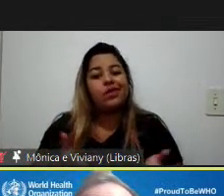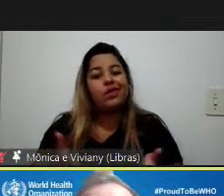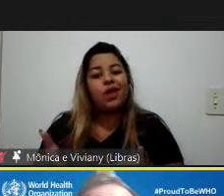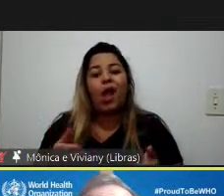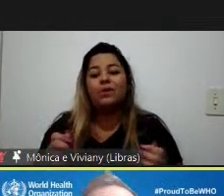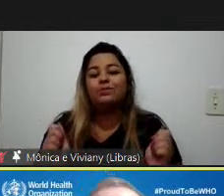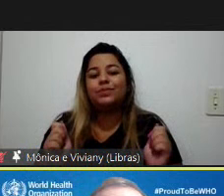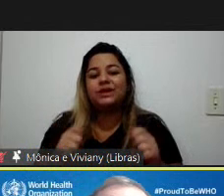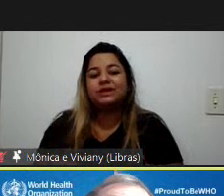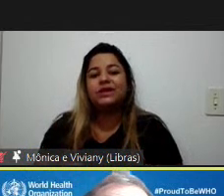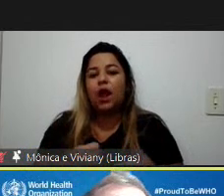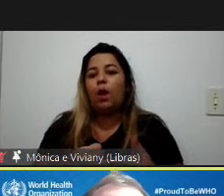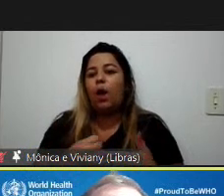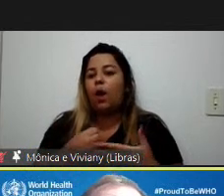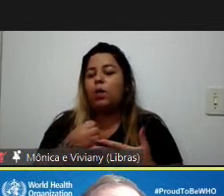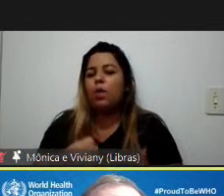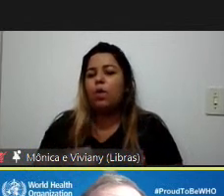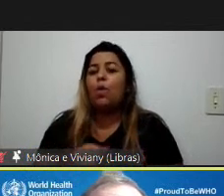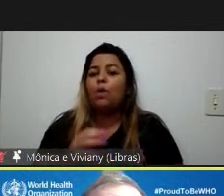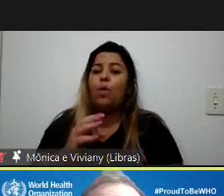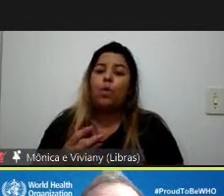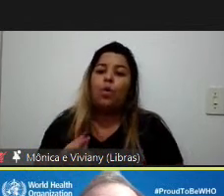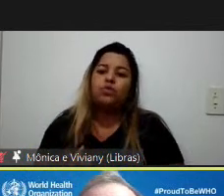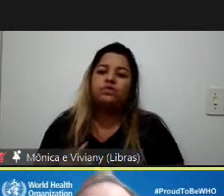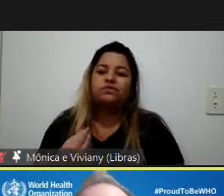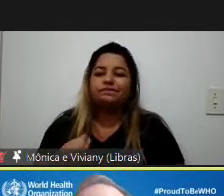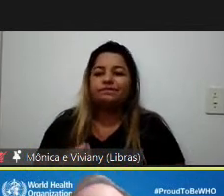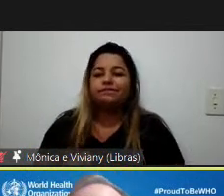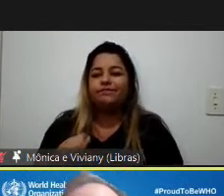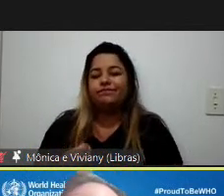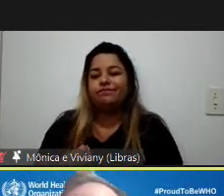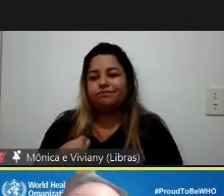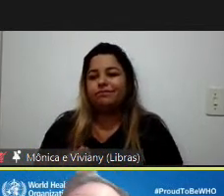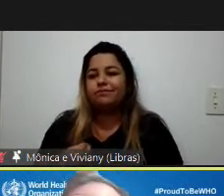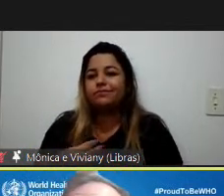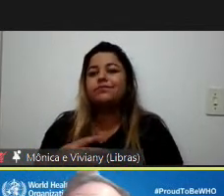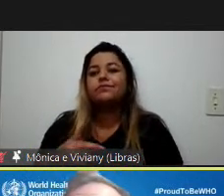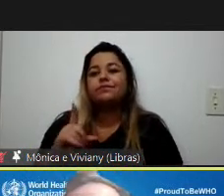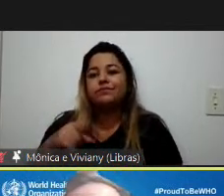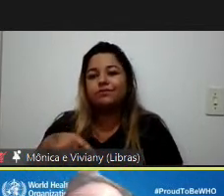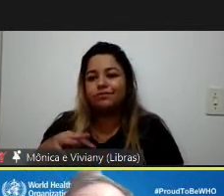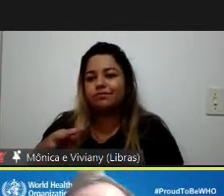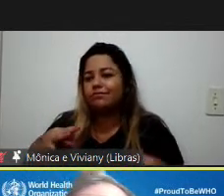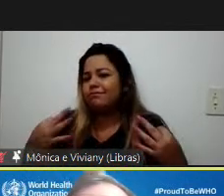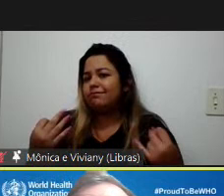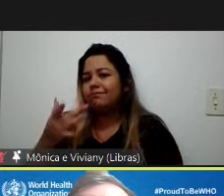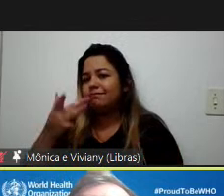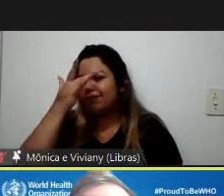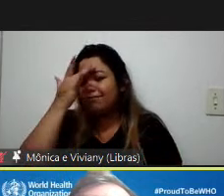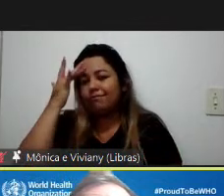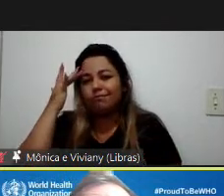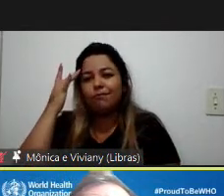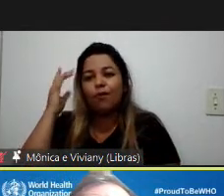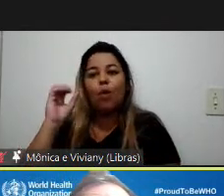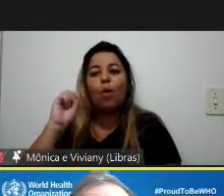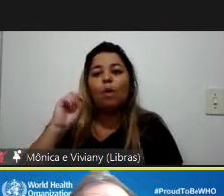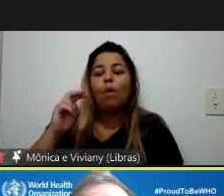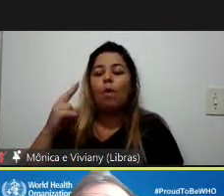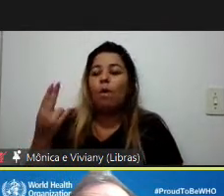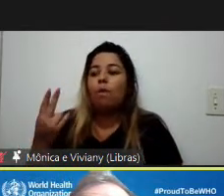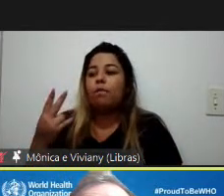course, either for all people or for targeted groups, such as, for